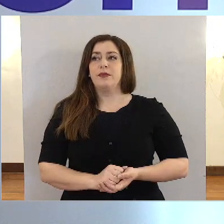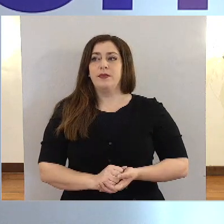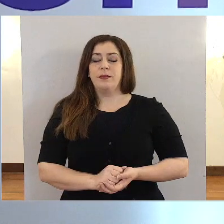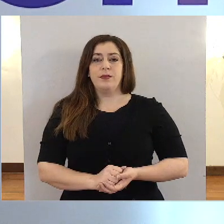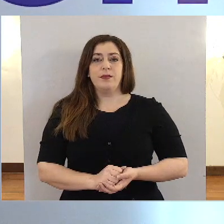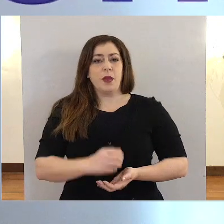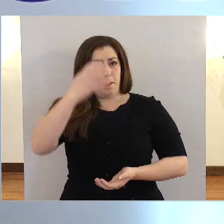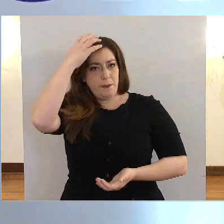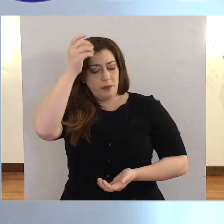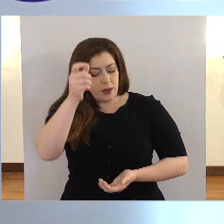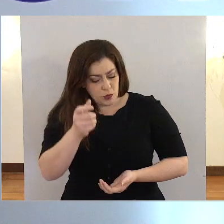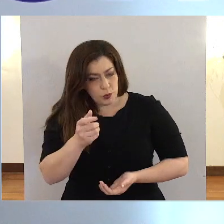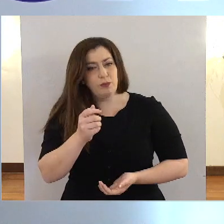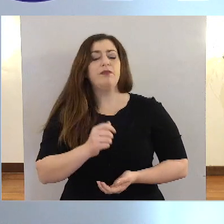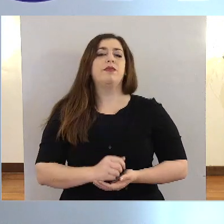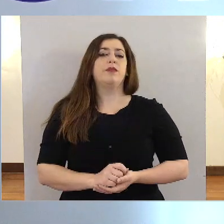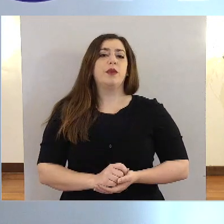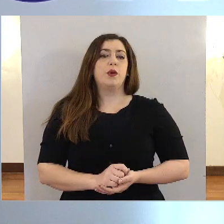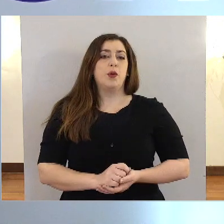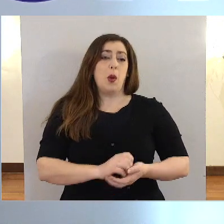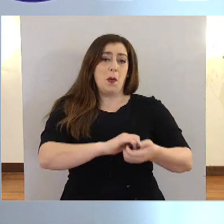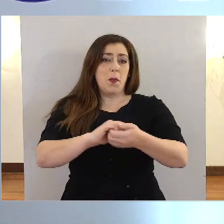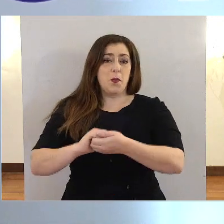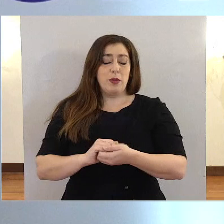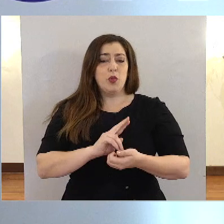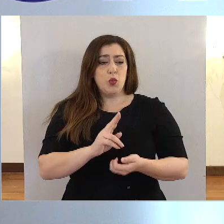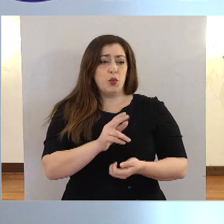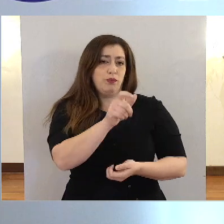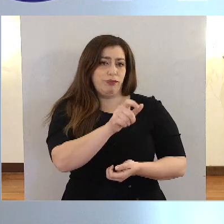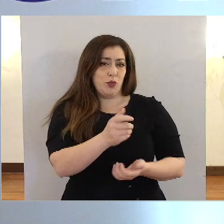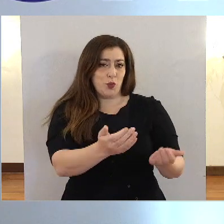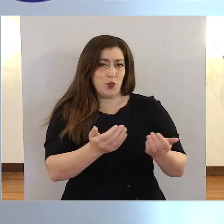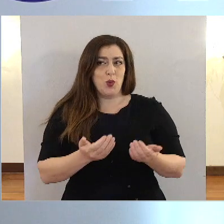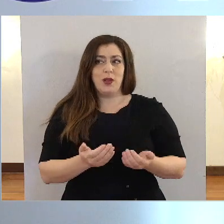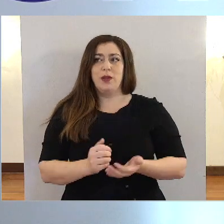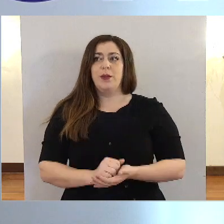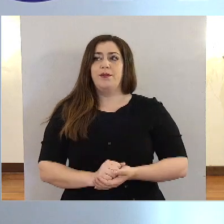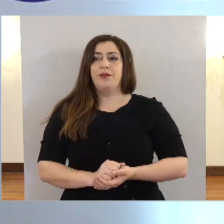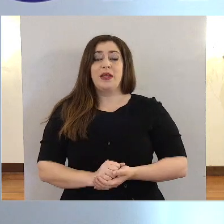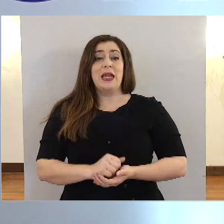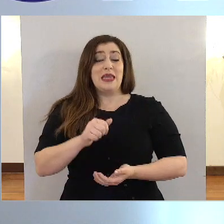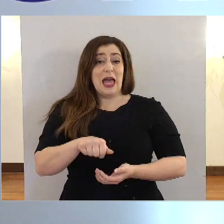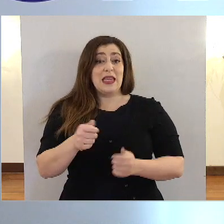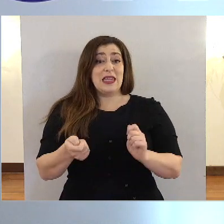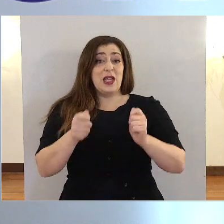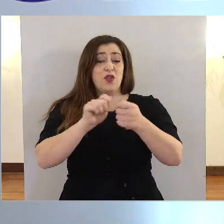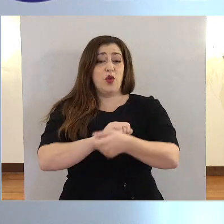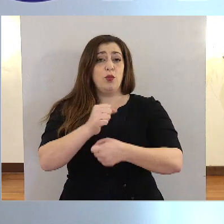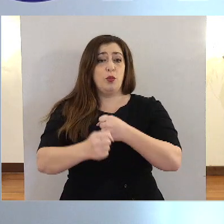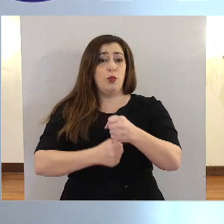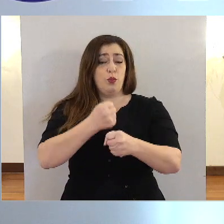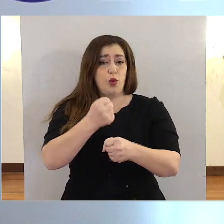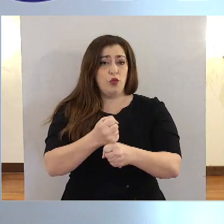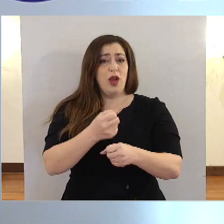Honorable Minister Bonici, colleagues and guests. Transform project is the third project under the Rights, Equality and Citizenship